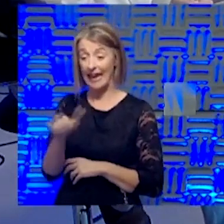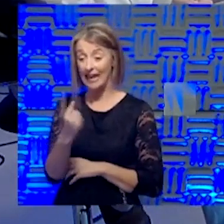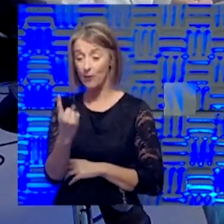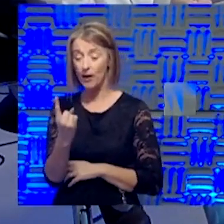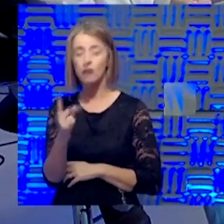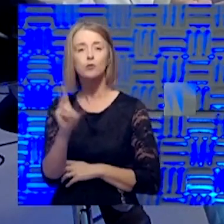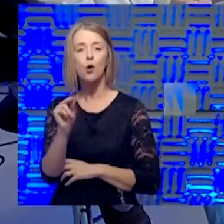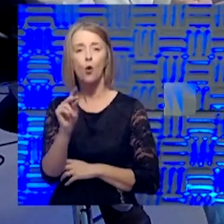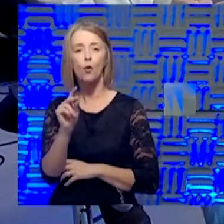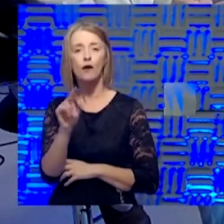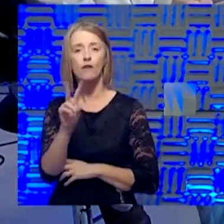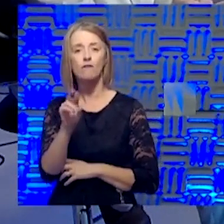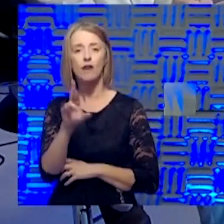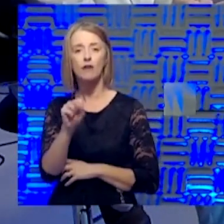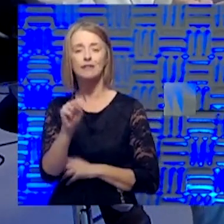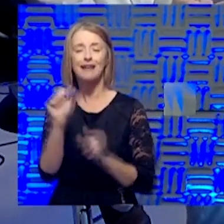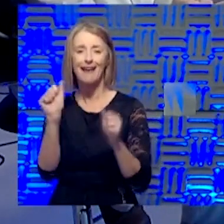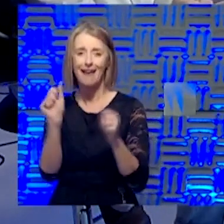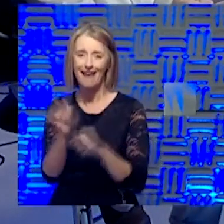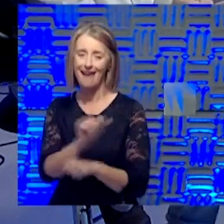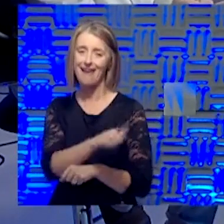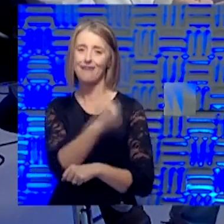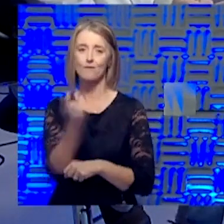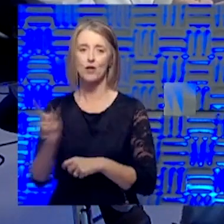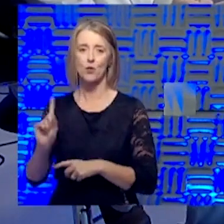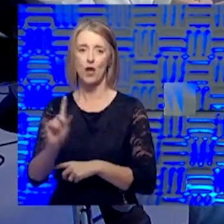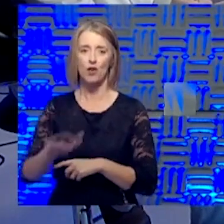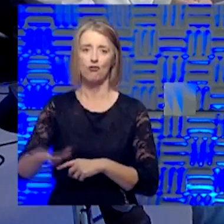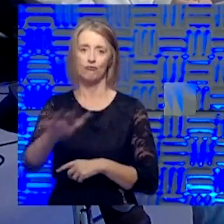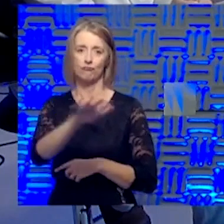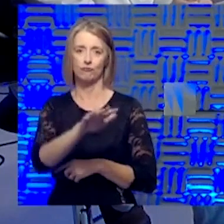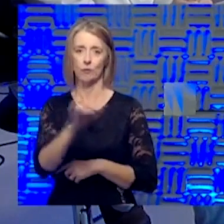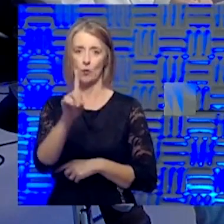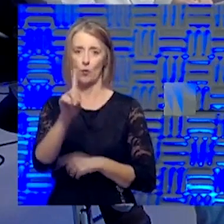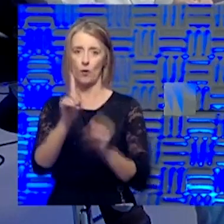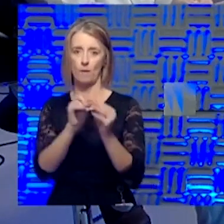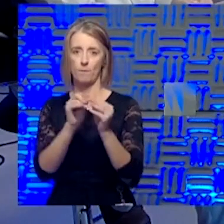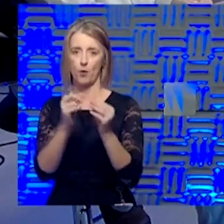And that's our struggle, isn't it? I think we have time for one more question.